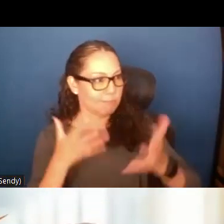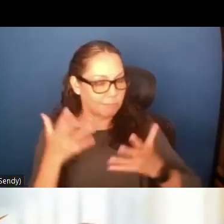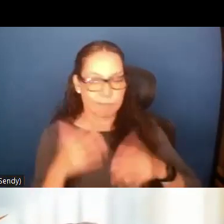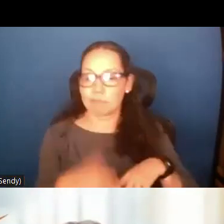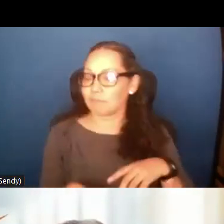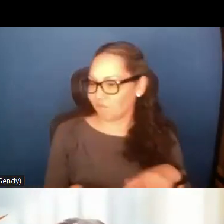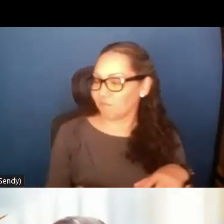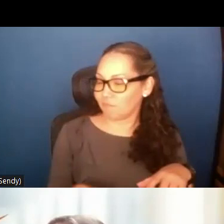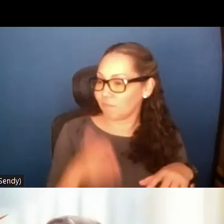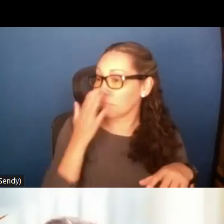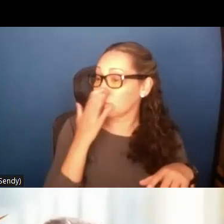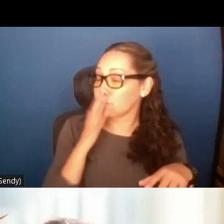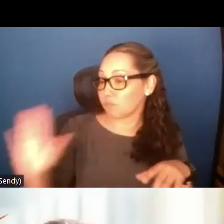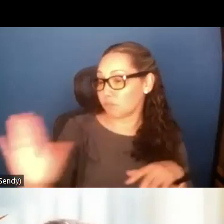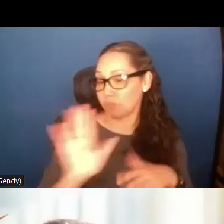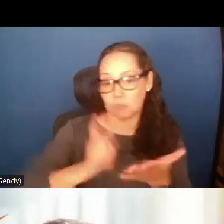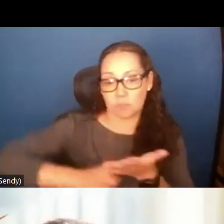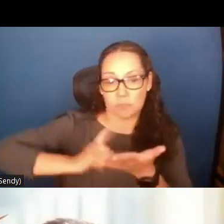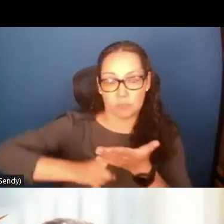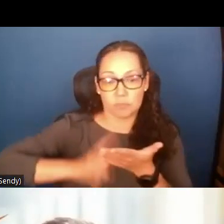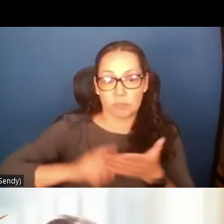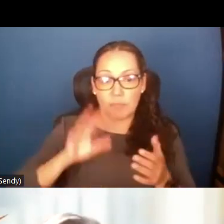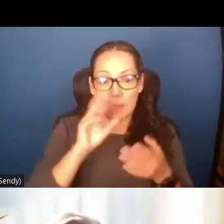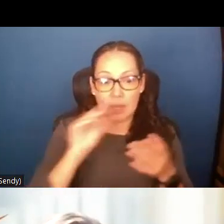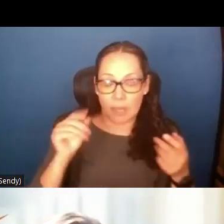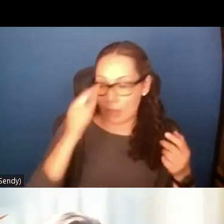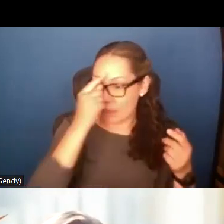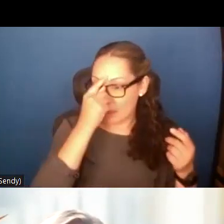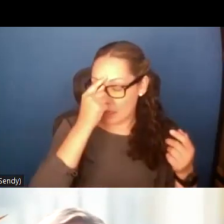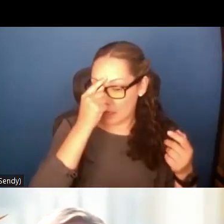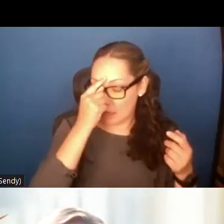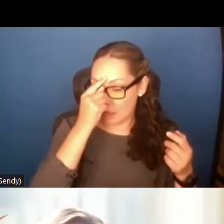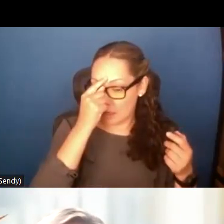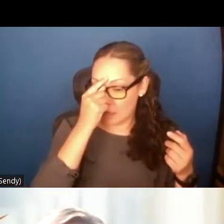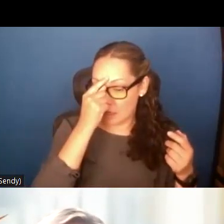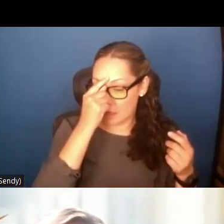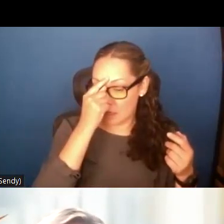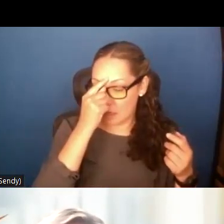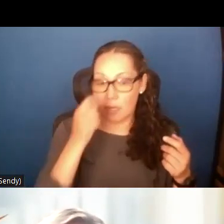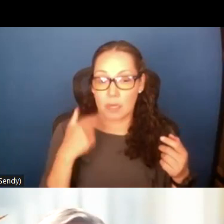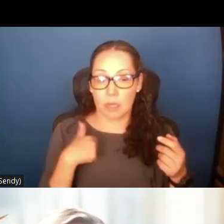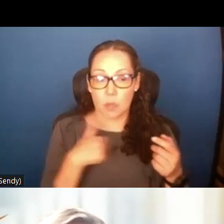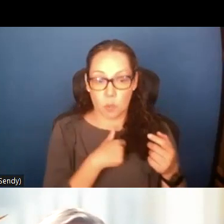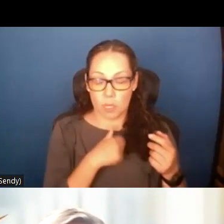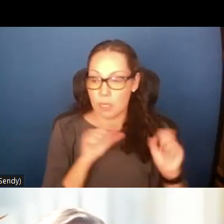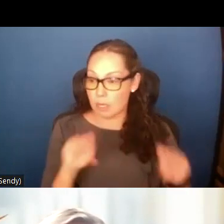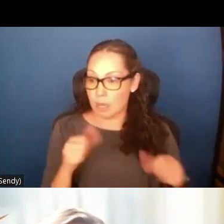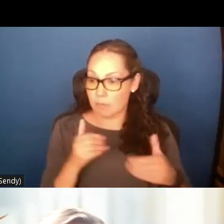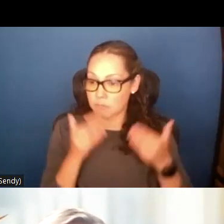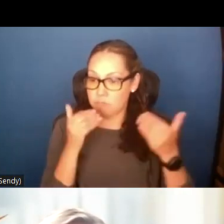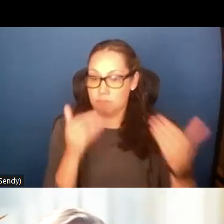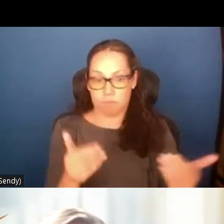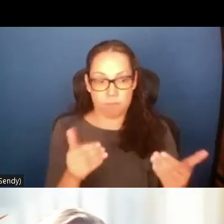Thank you for that discussion. I think one of the ways we might be able to move forward on that